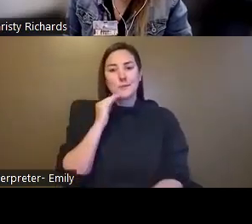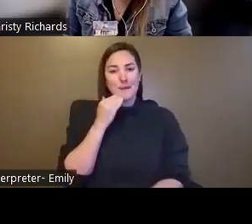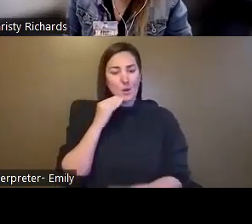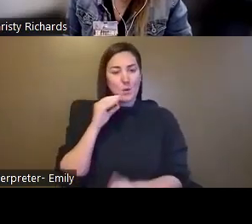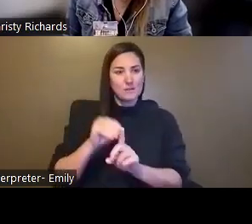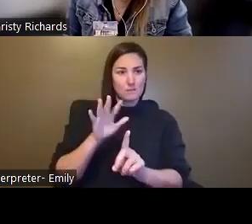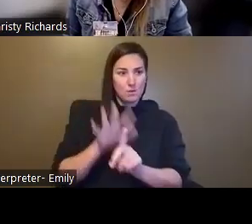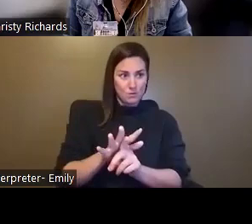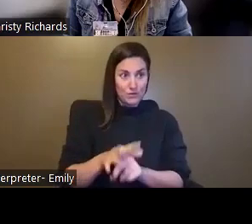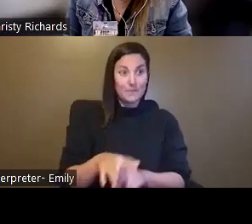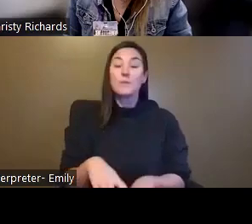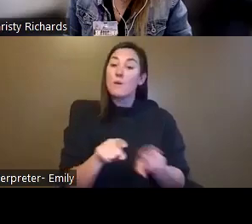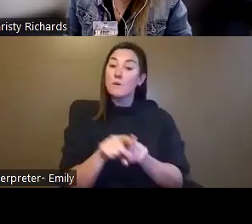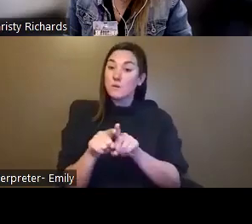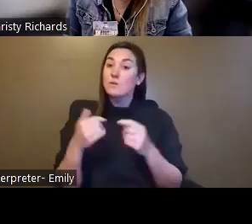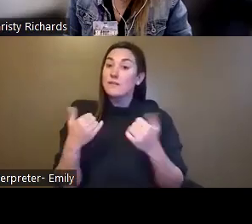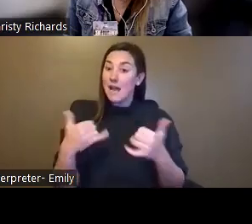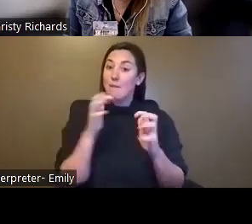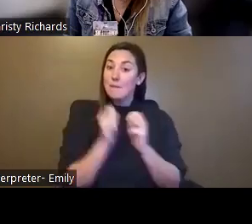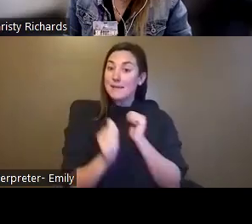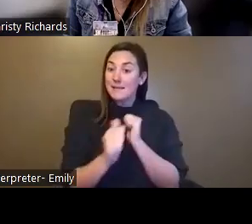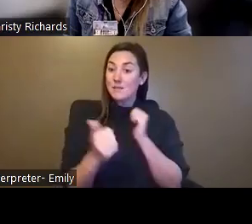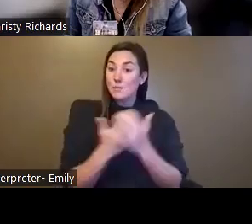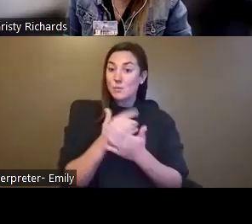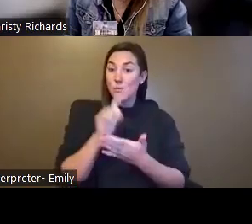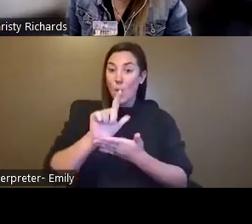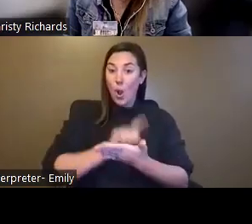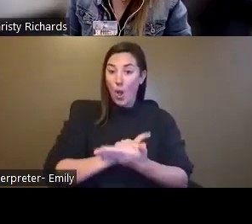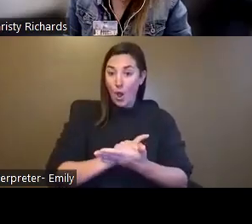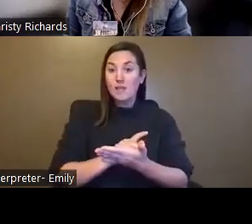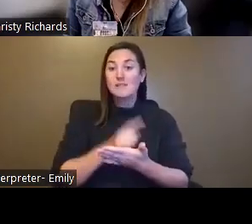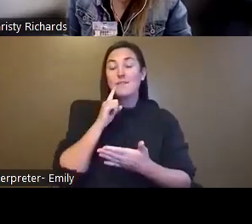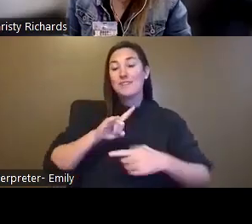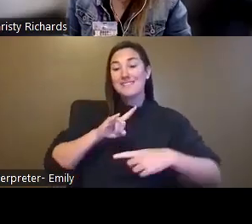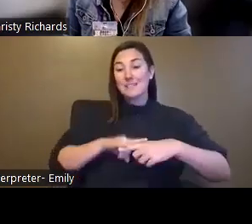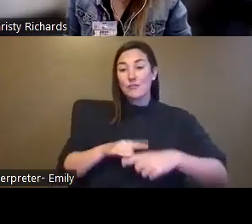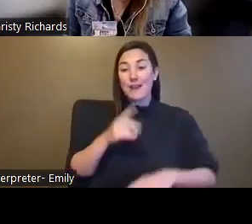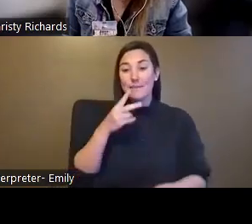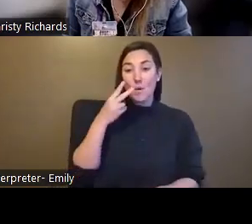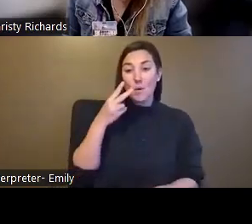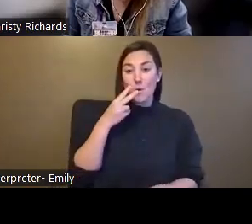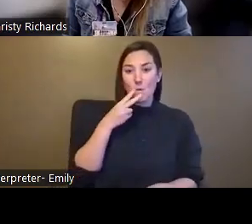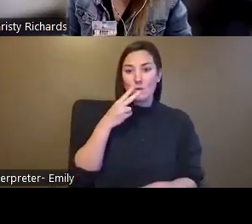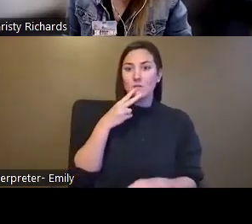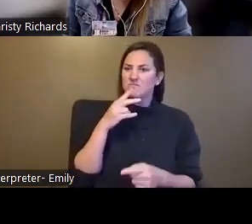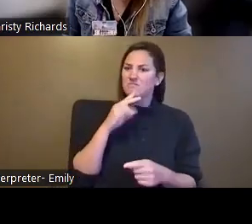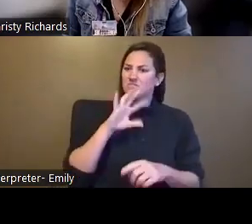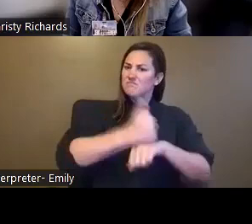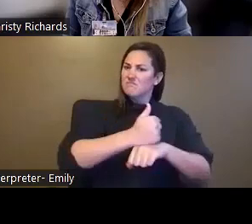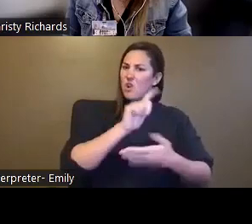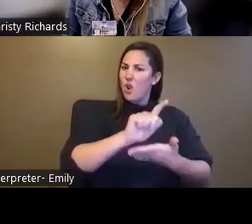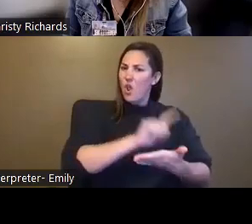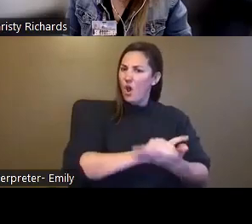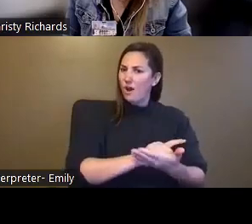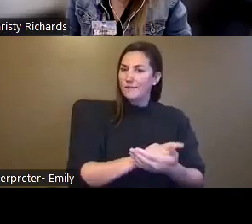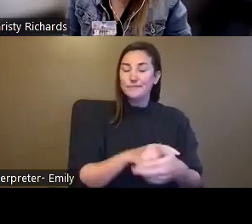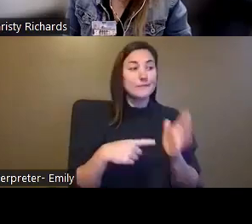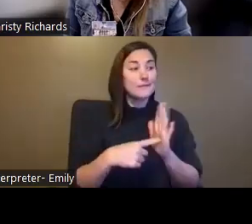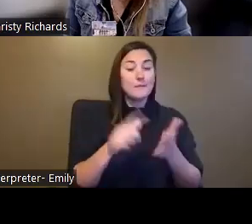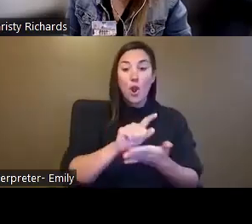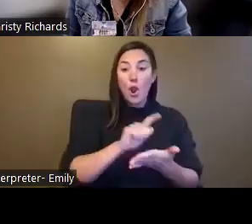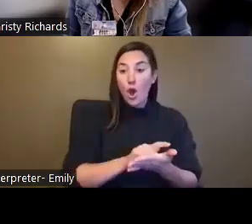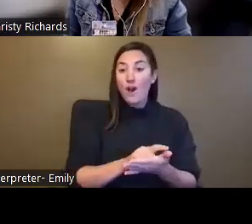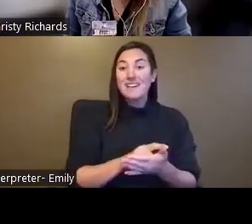implemented laws pertaining to smoking traditional cigarettes in the past. Laws include the age of